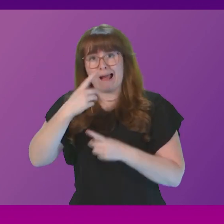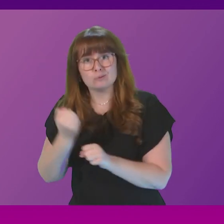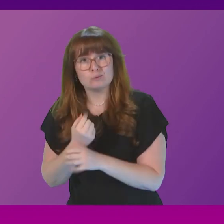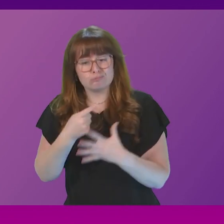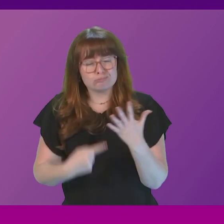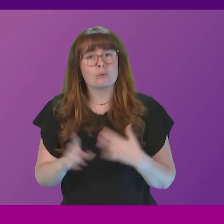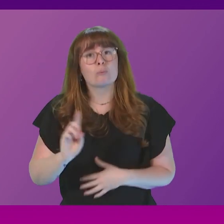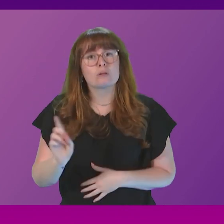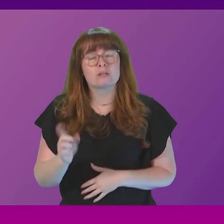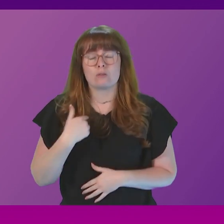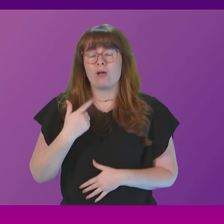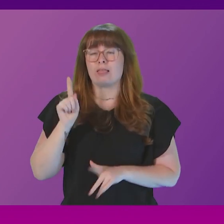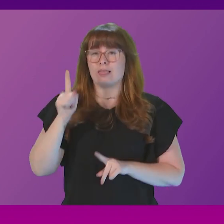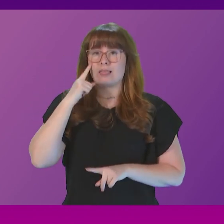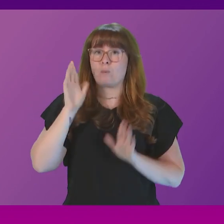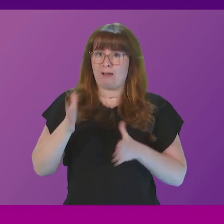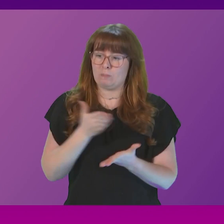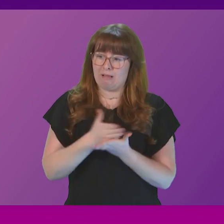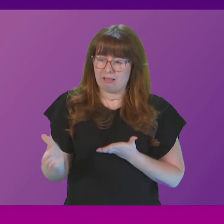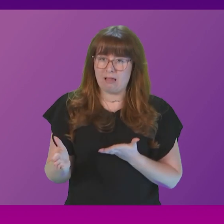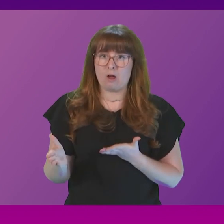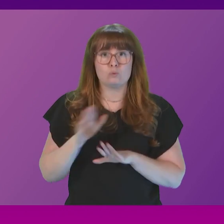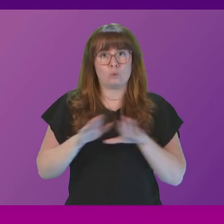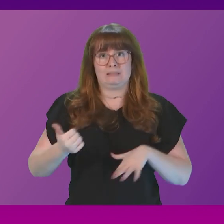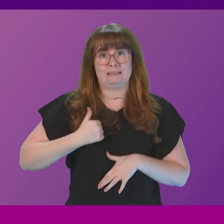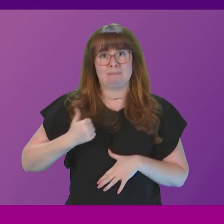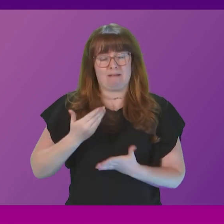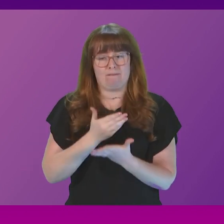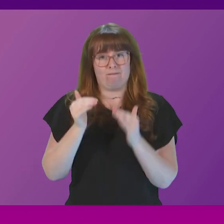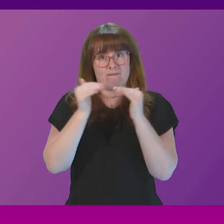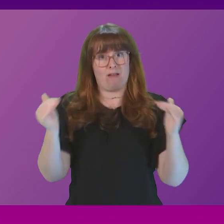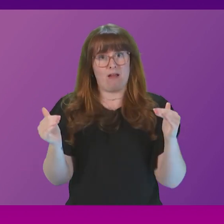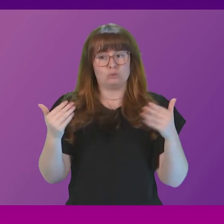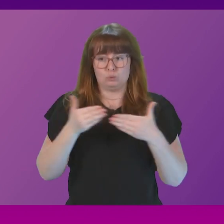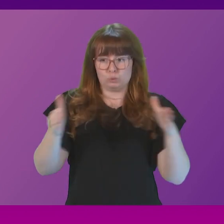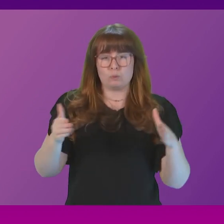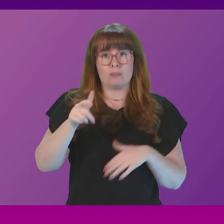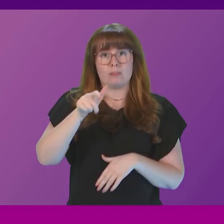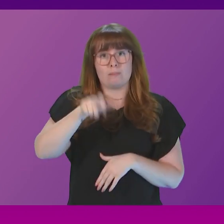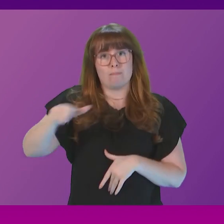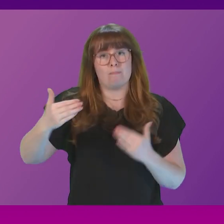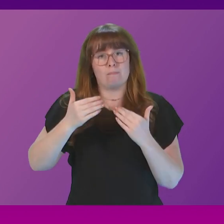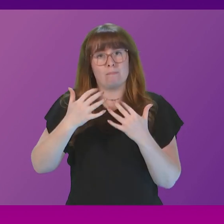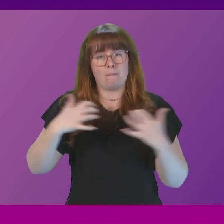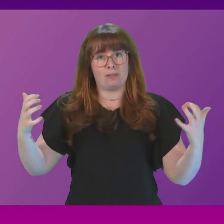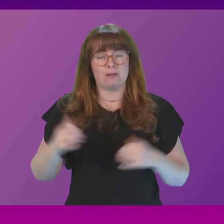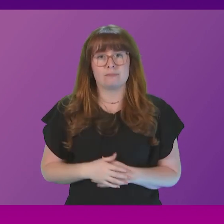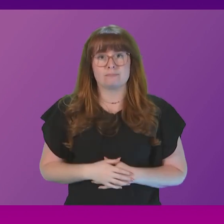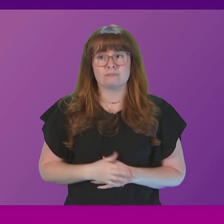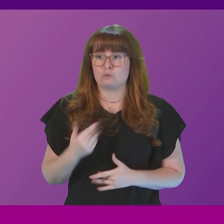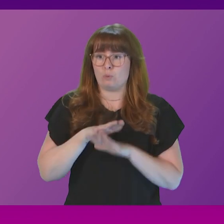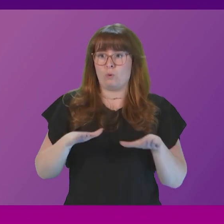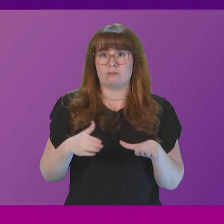sure that we are not raising an expectation unfairly to the public as well. So I wouldn't give a view on the right or